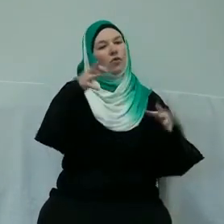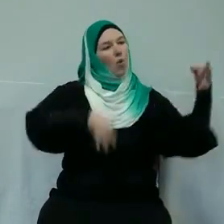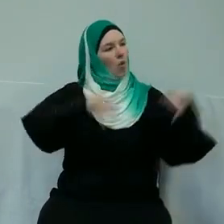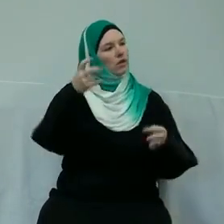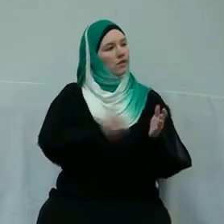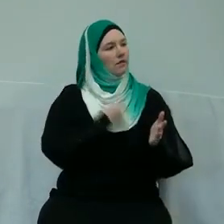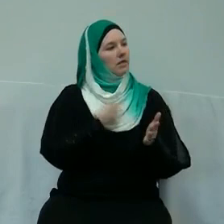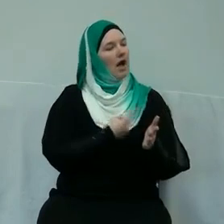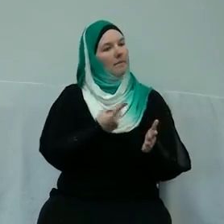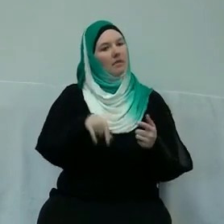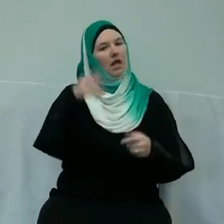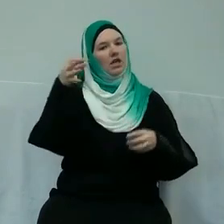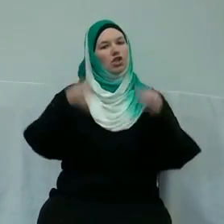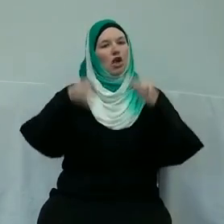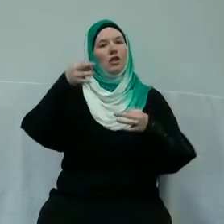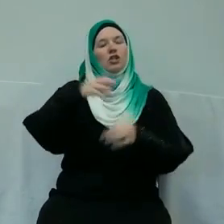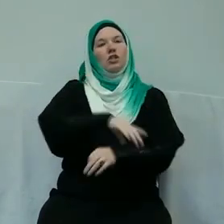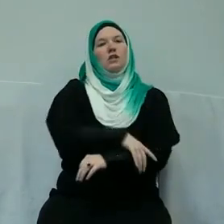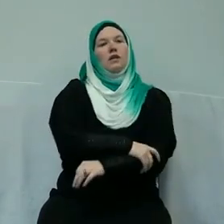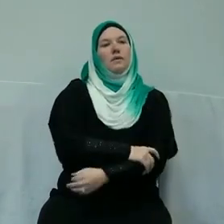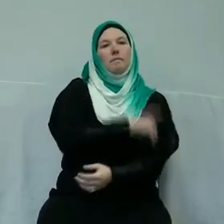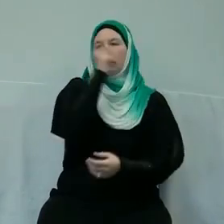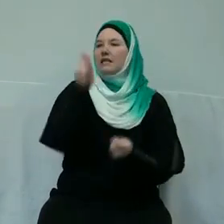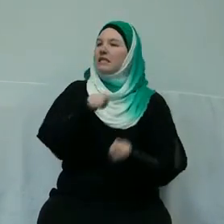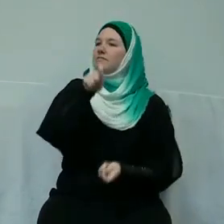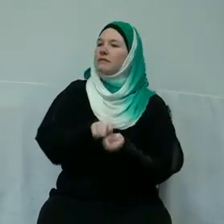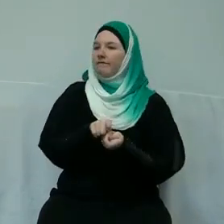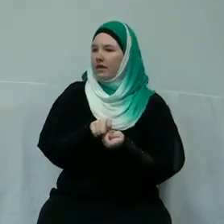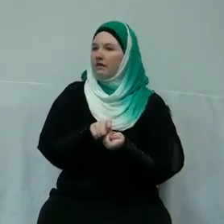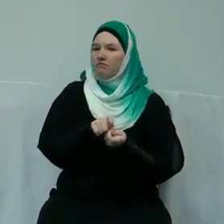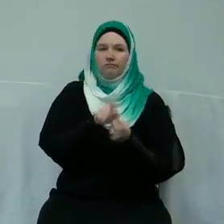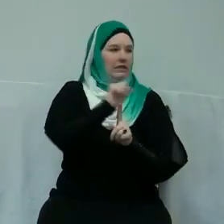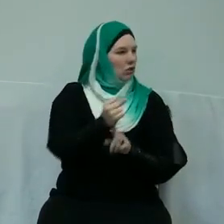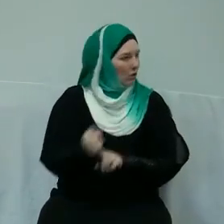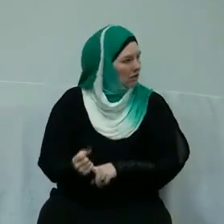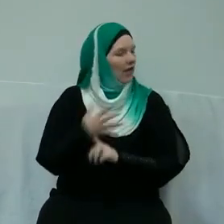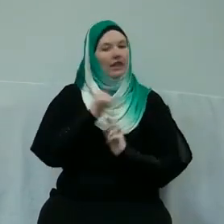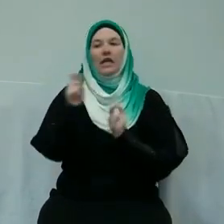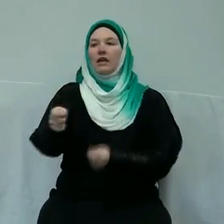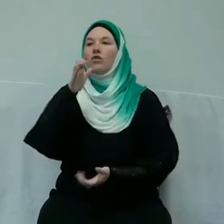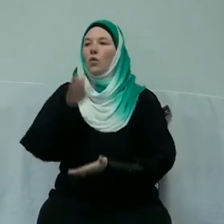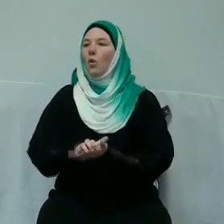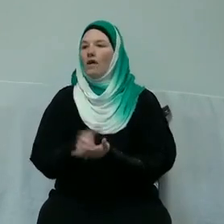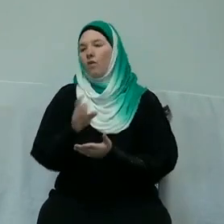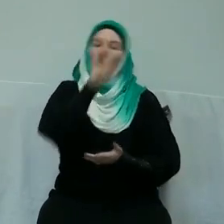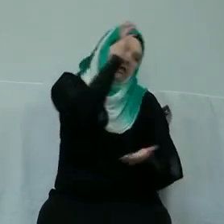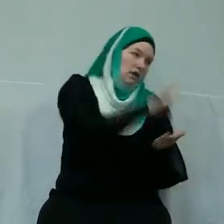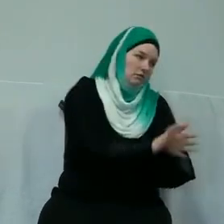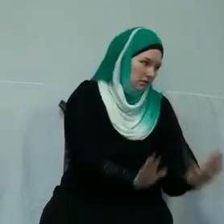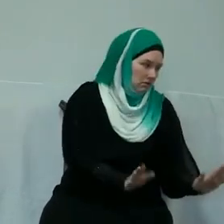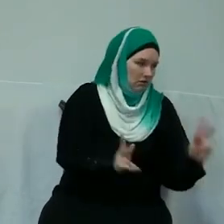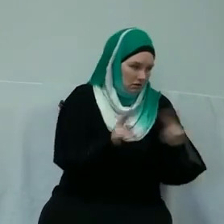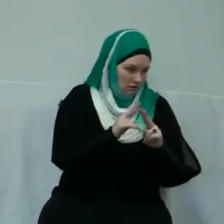sometimes they judge because of certain considerations and they give the wife or the husband for that